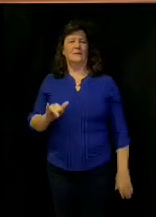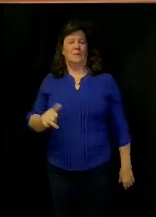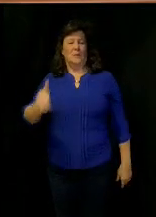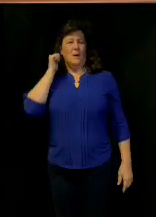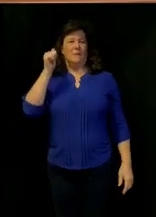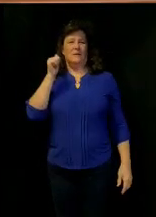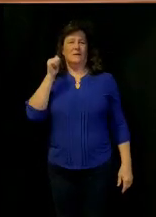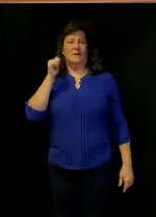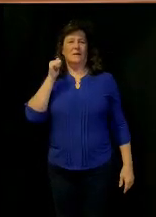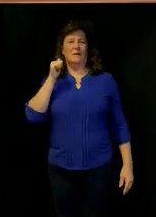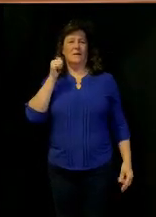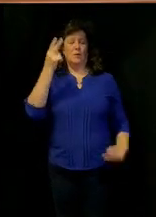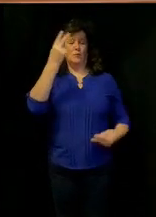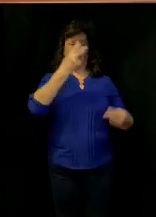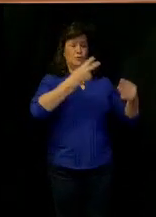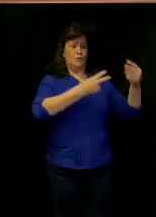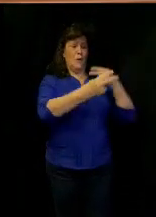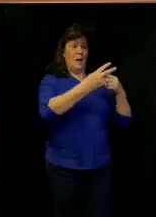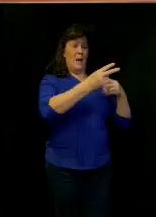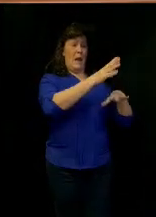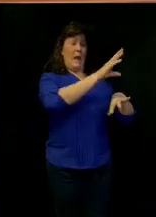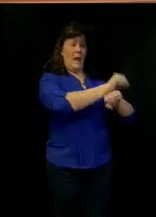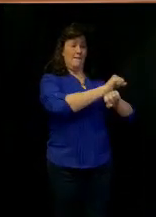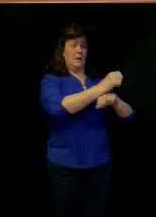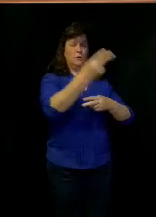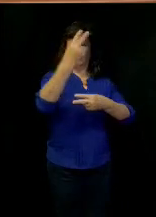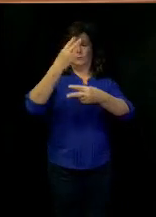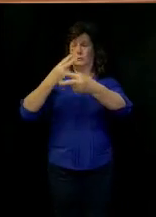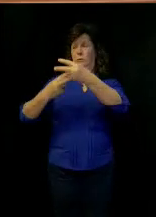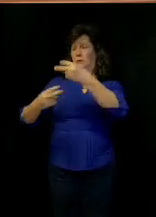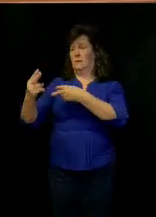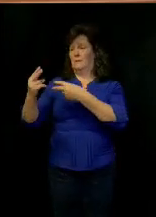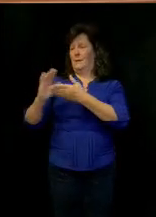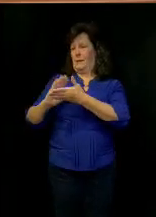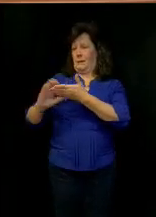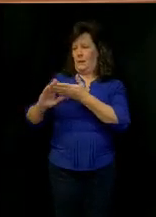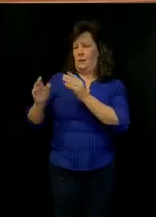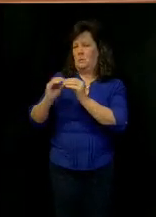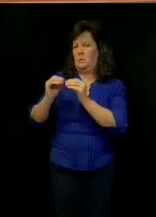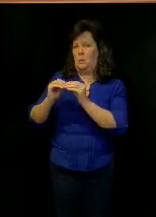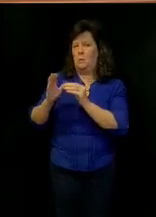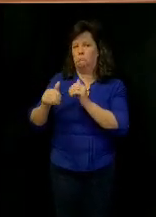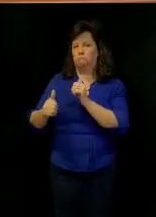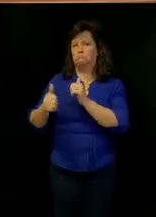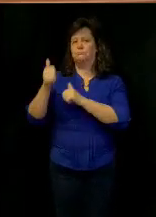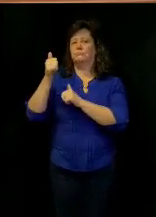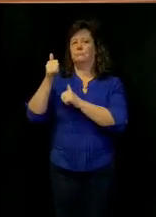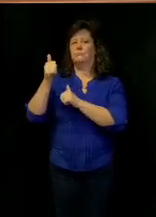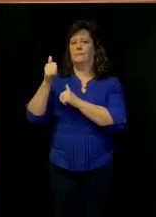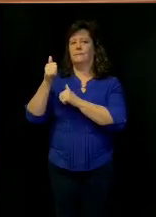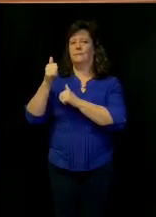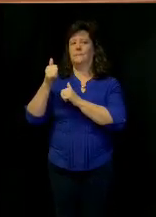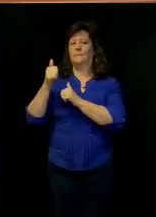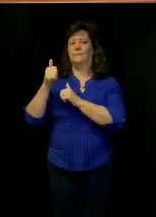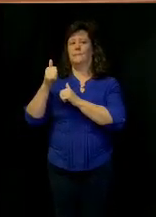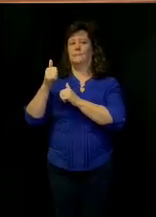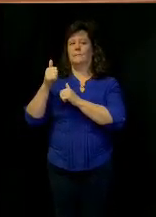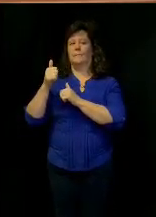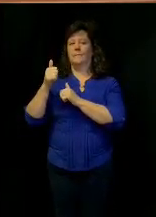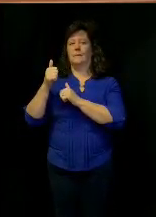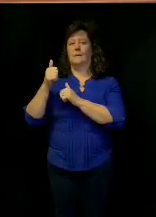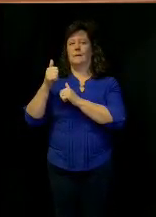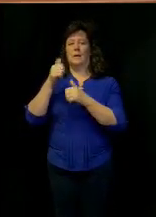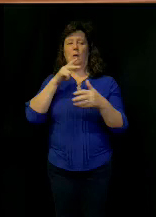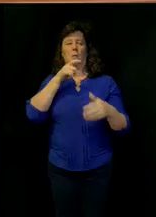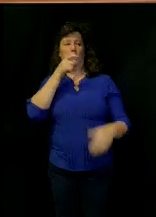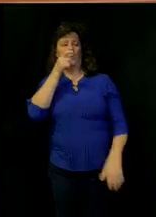You'll just trade one habit for another habit. A little cleaner habit. People that get out of pornography. If you don't